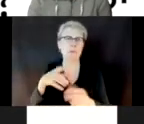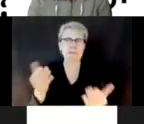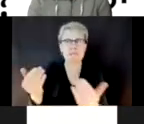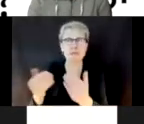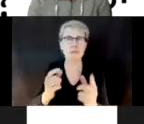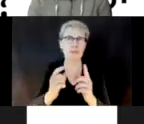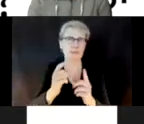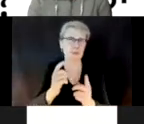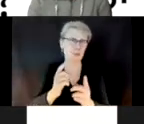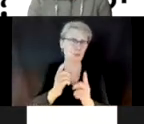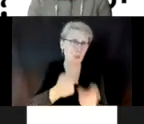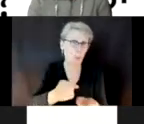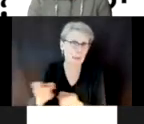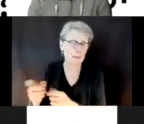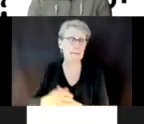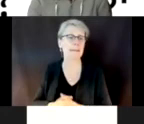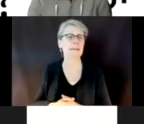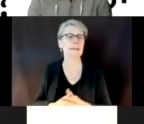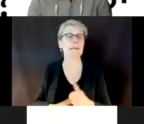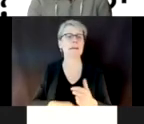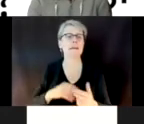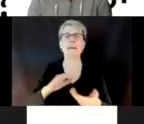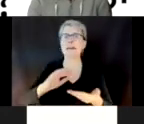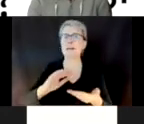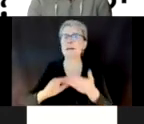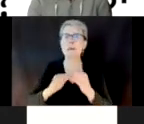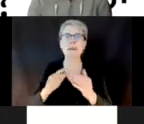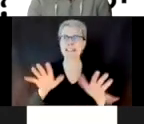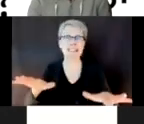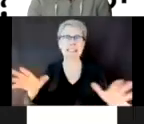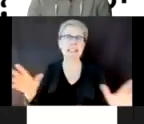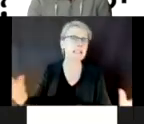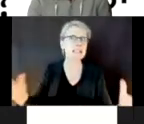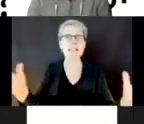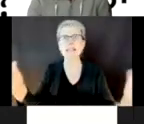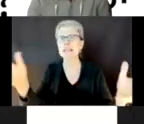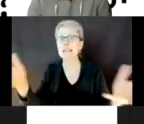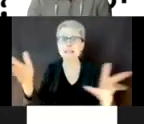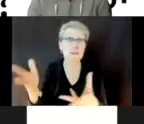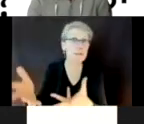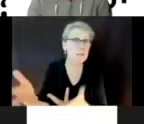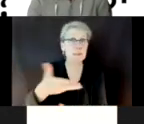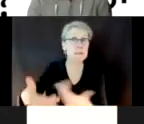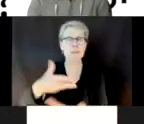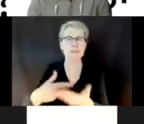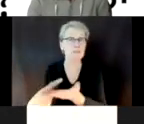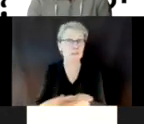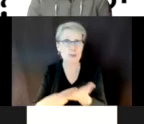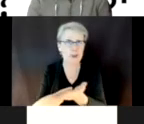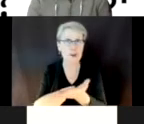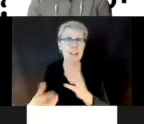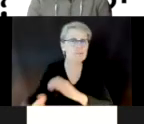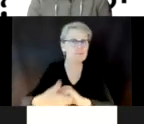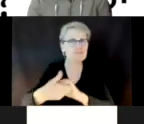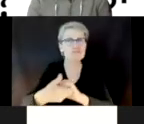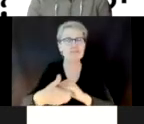Another common goal is increasing your community engagement, just getting people talking, starting a conversation. Maybe it's growing